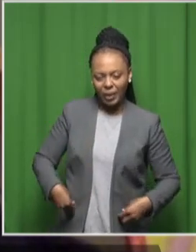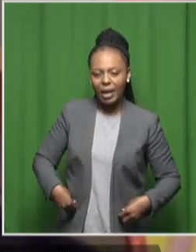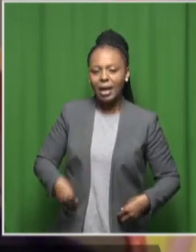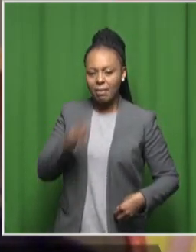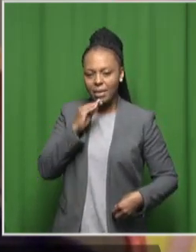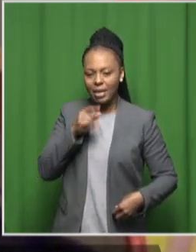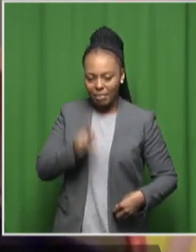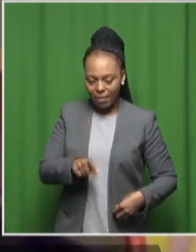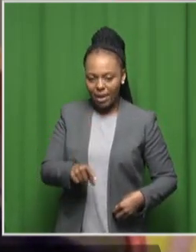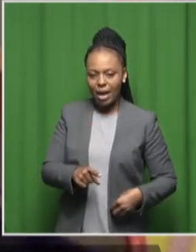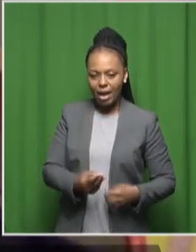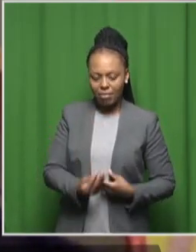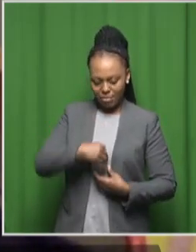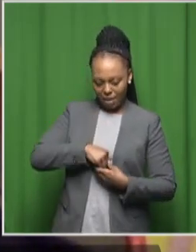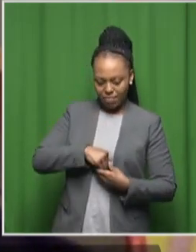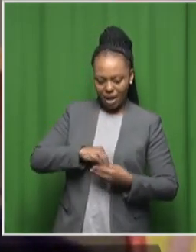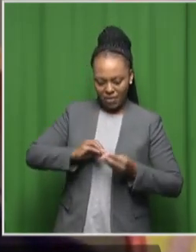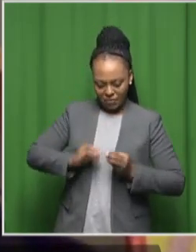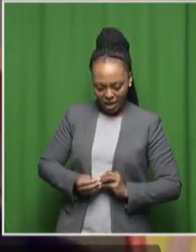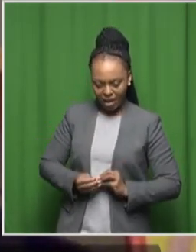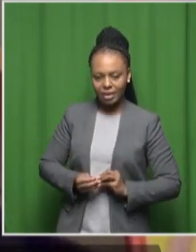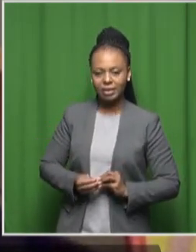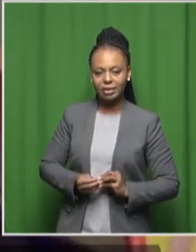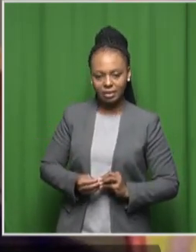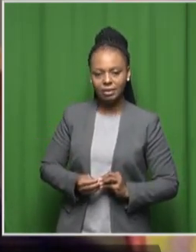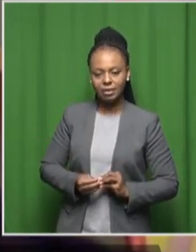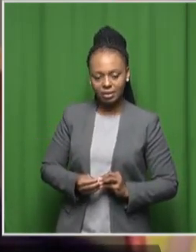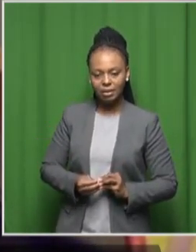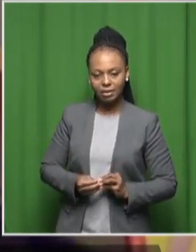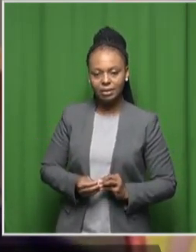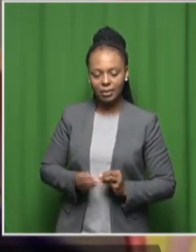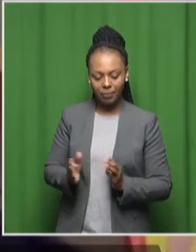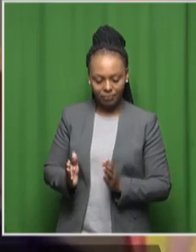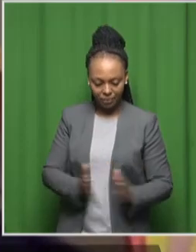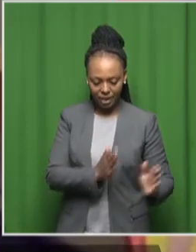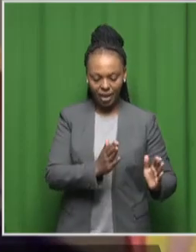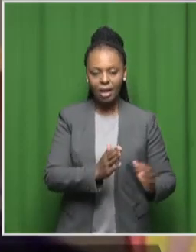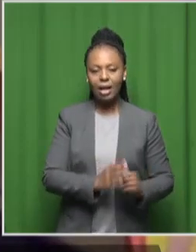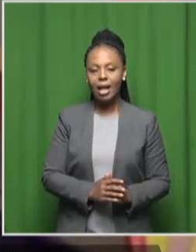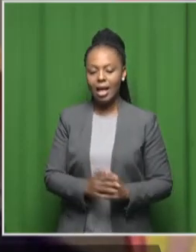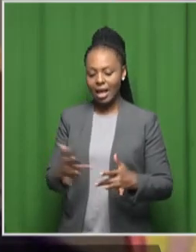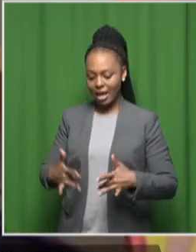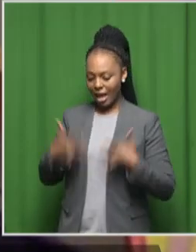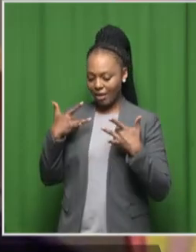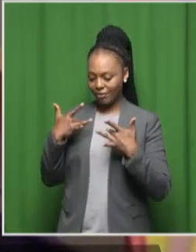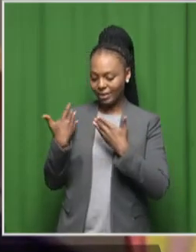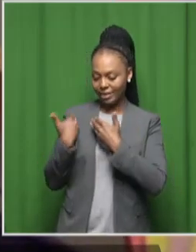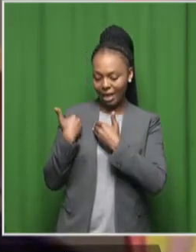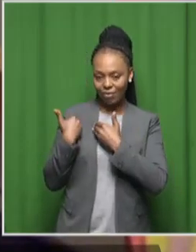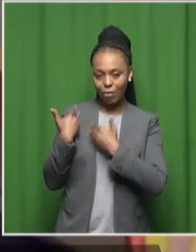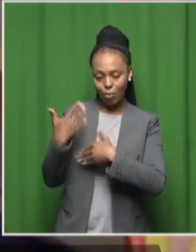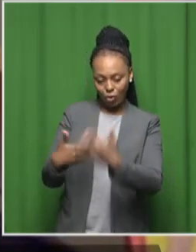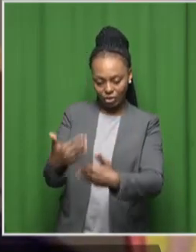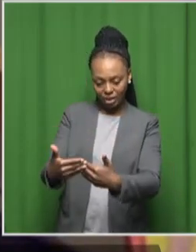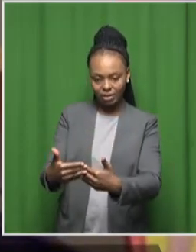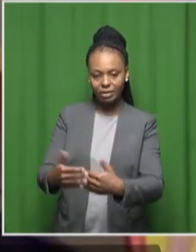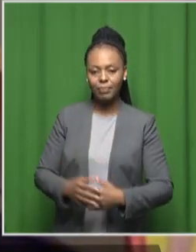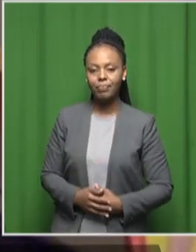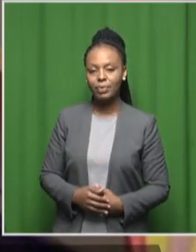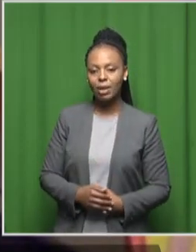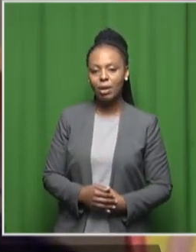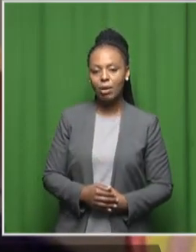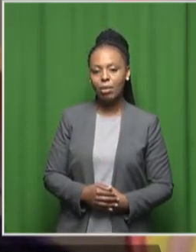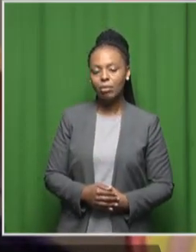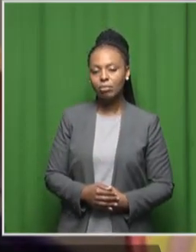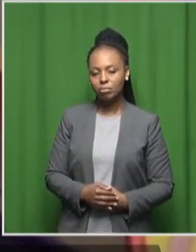So we move on to life-saving procedures. And one of the most devastating